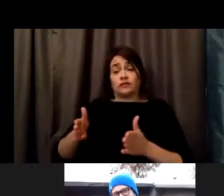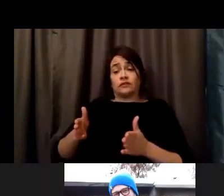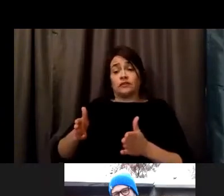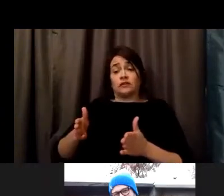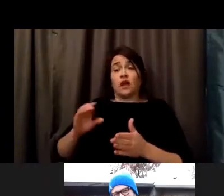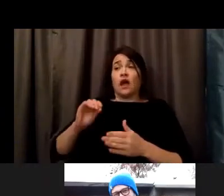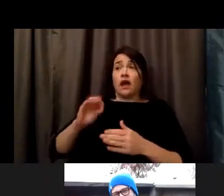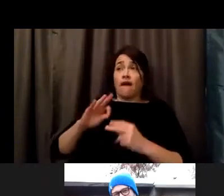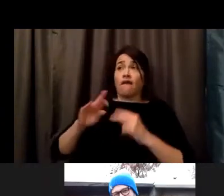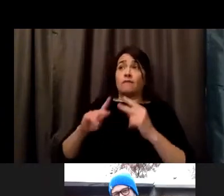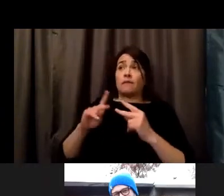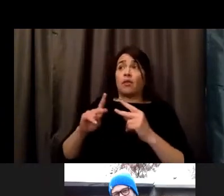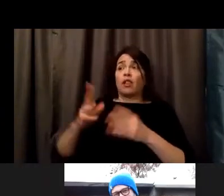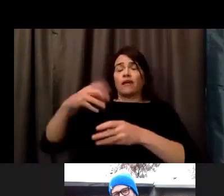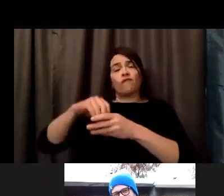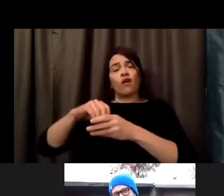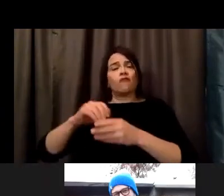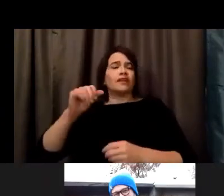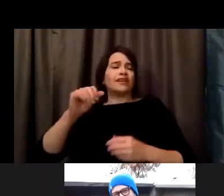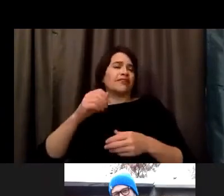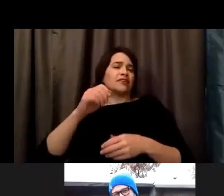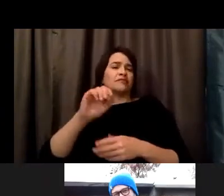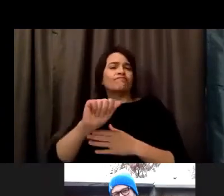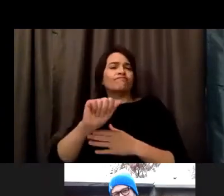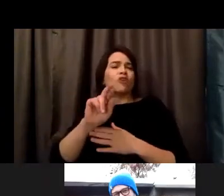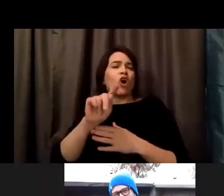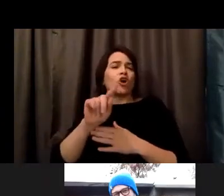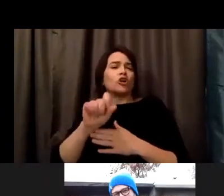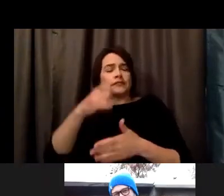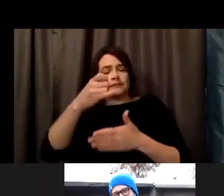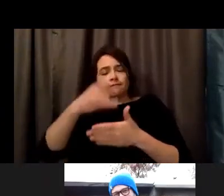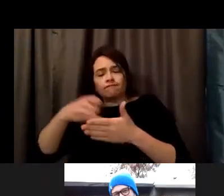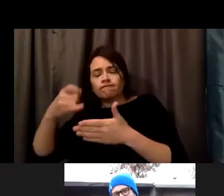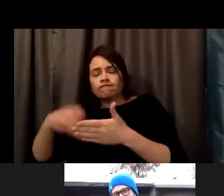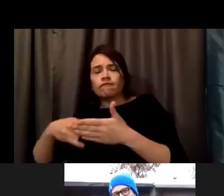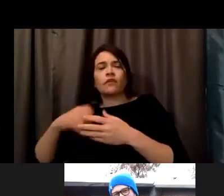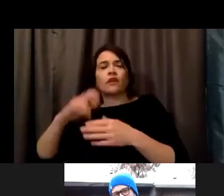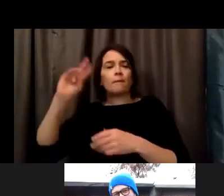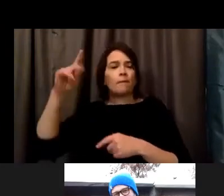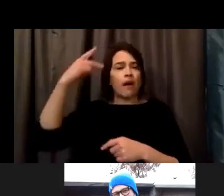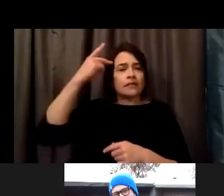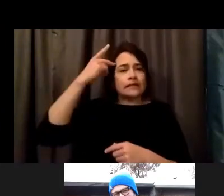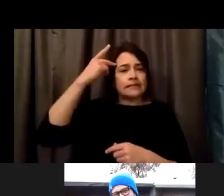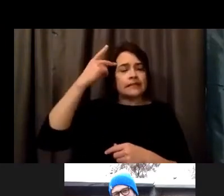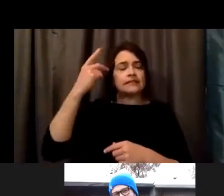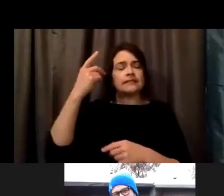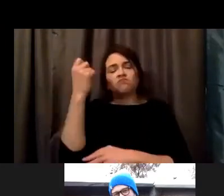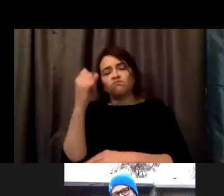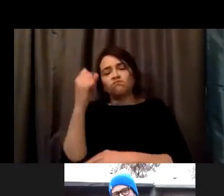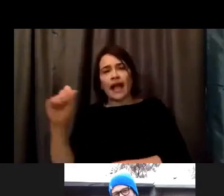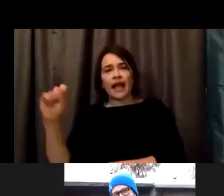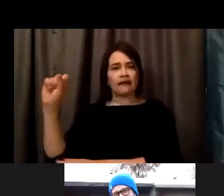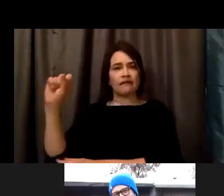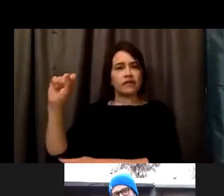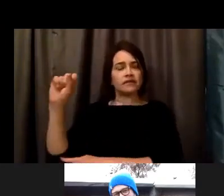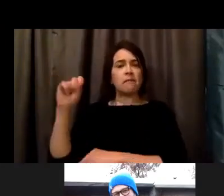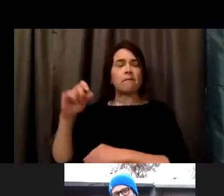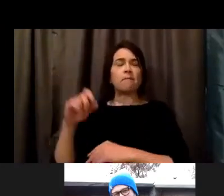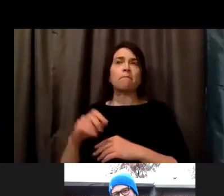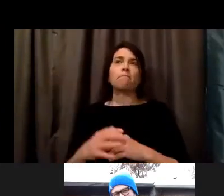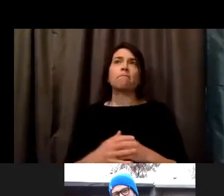arts, people who were involved in activism, people who